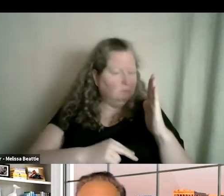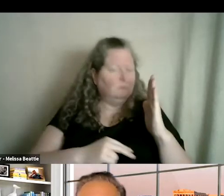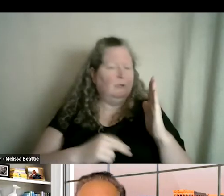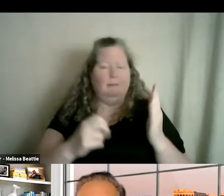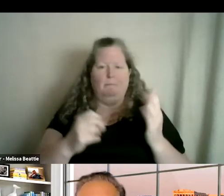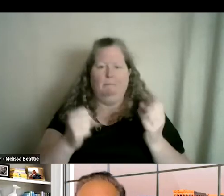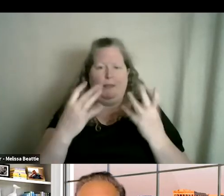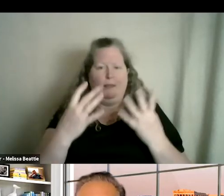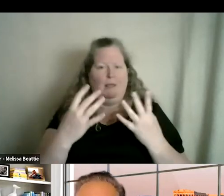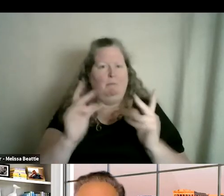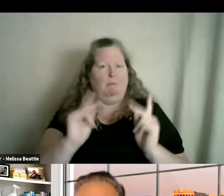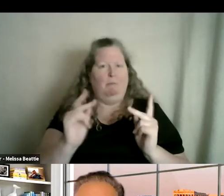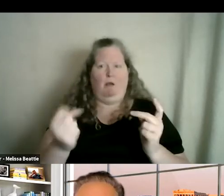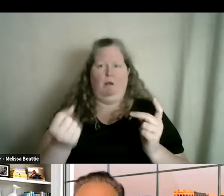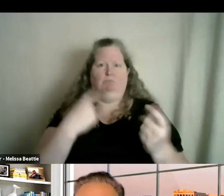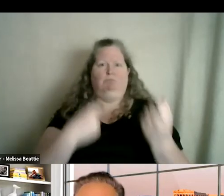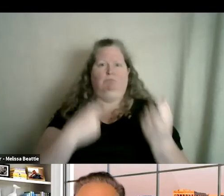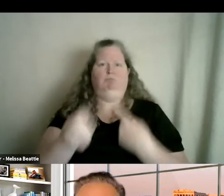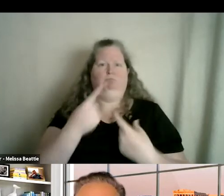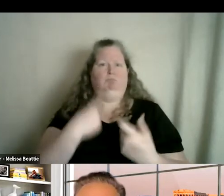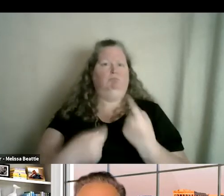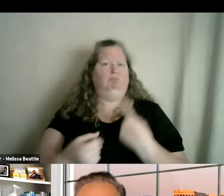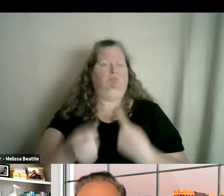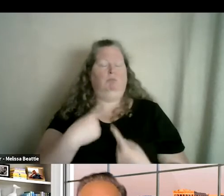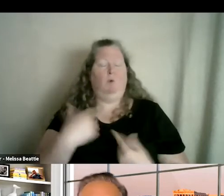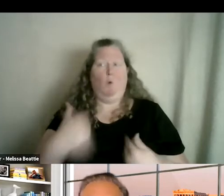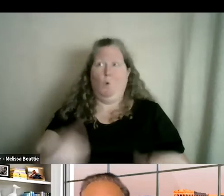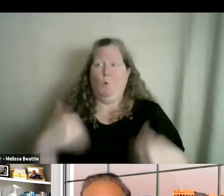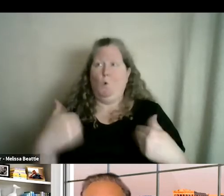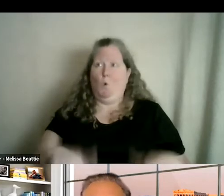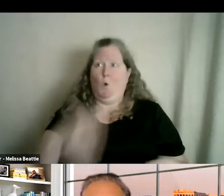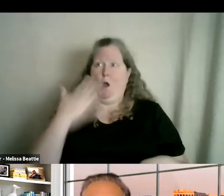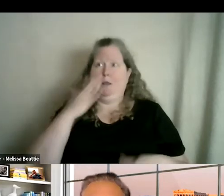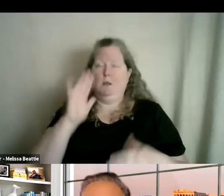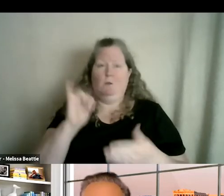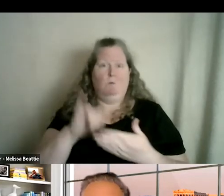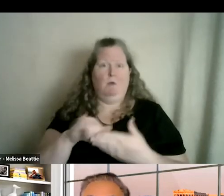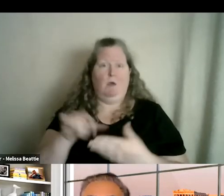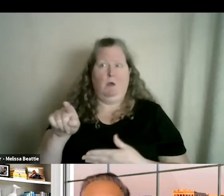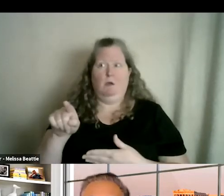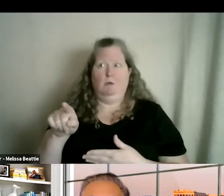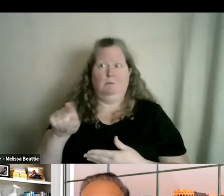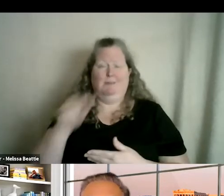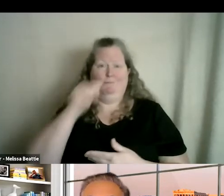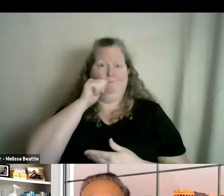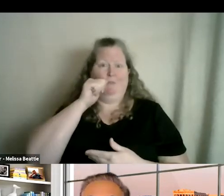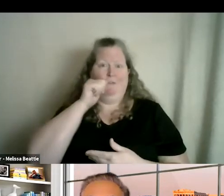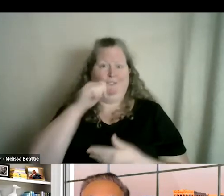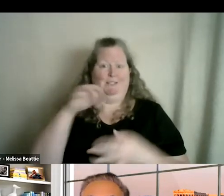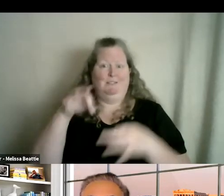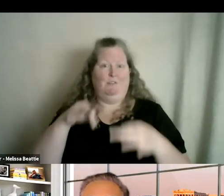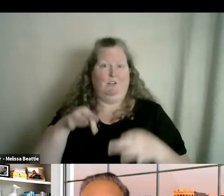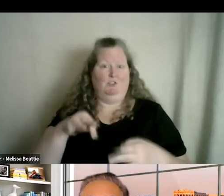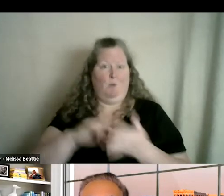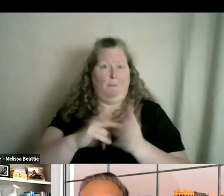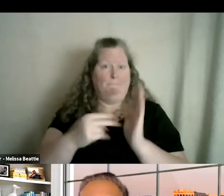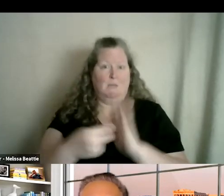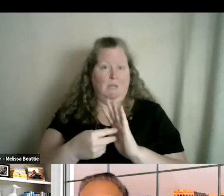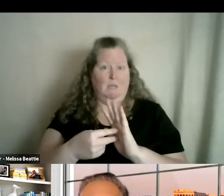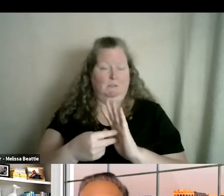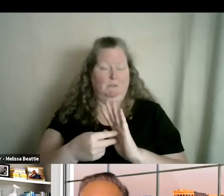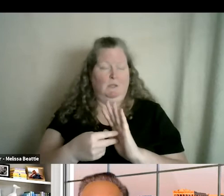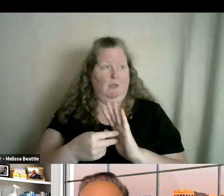are coming back with like, I didn't even know the privacy definition. It was sort of